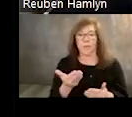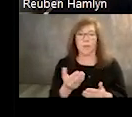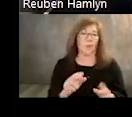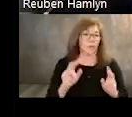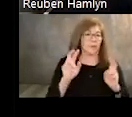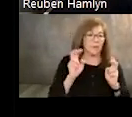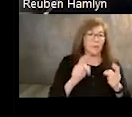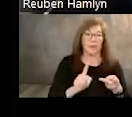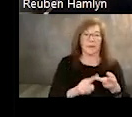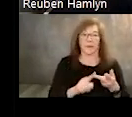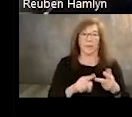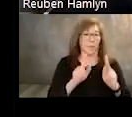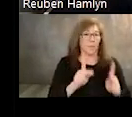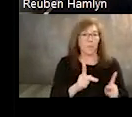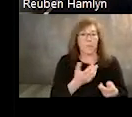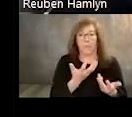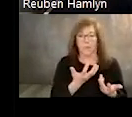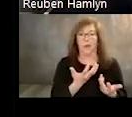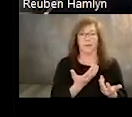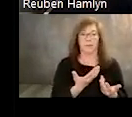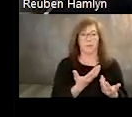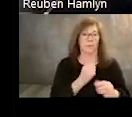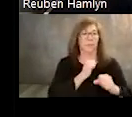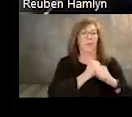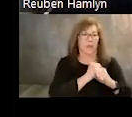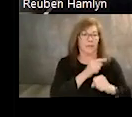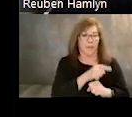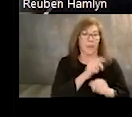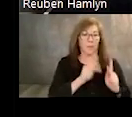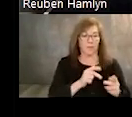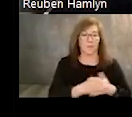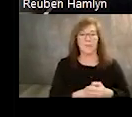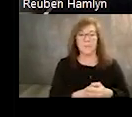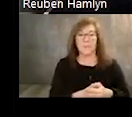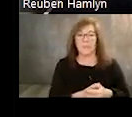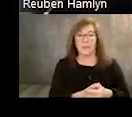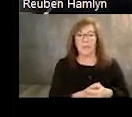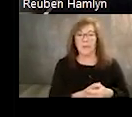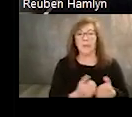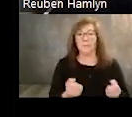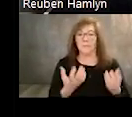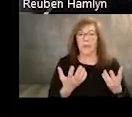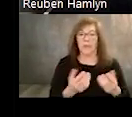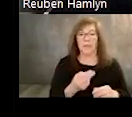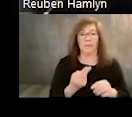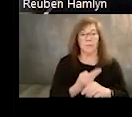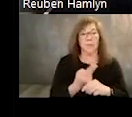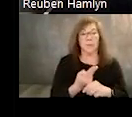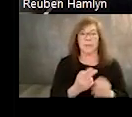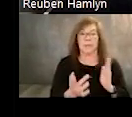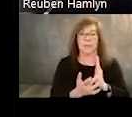subject, the person we want to, whose identity we want to protect, right? Because many of the useful